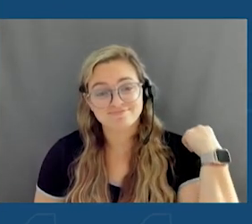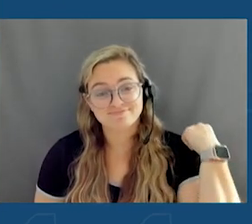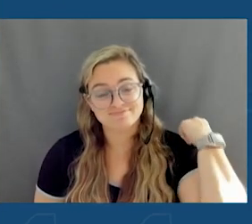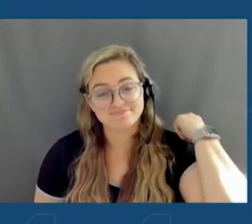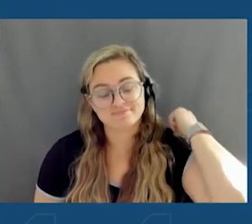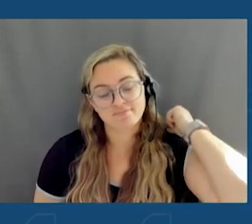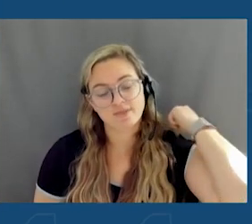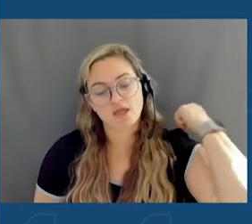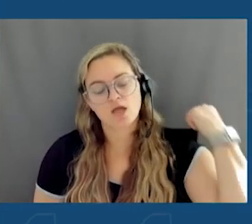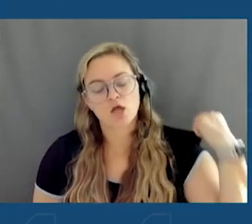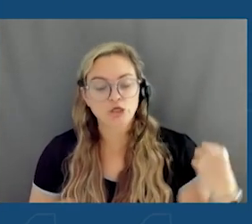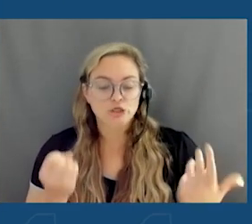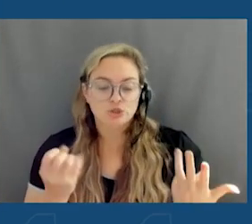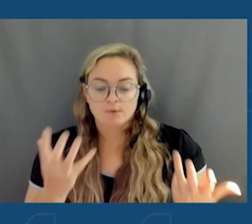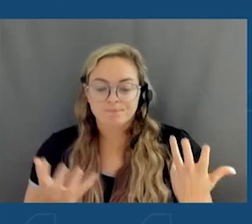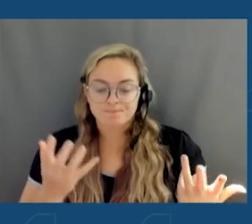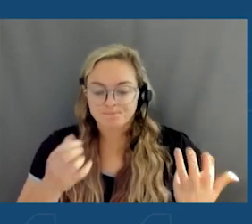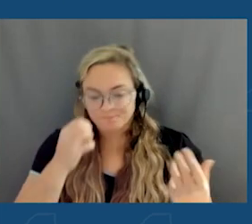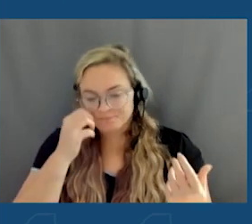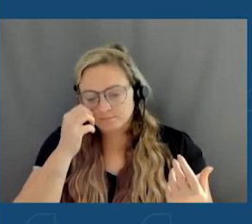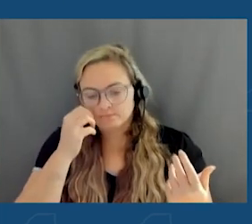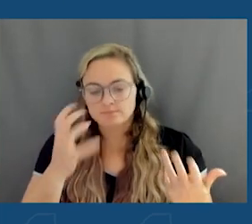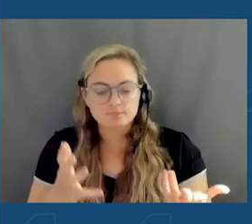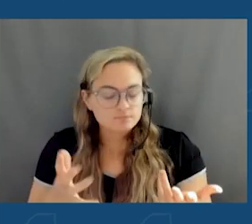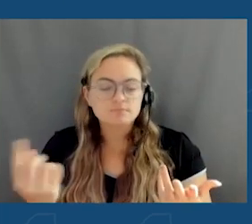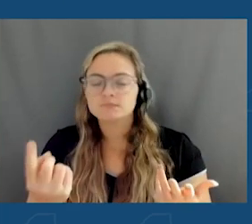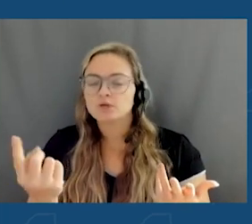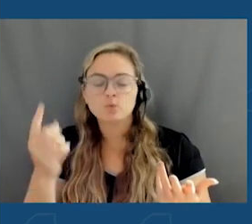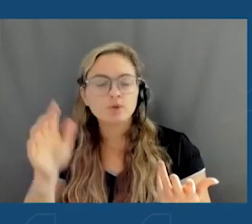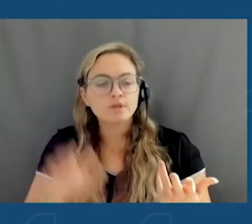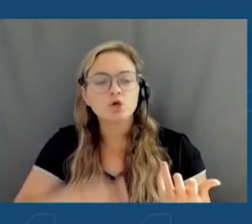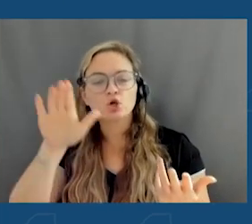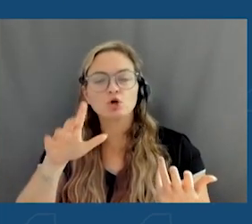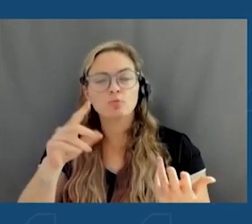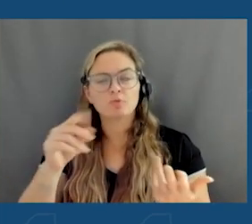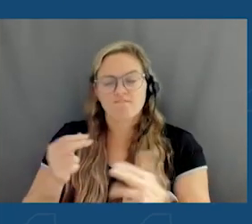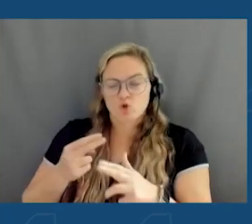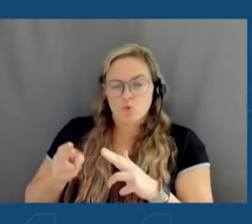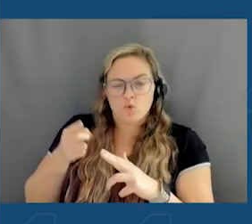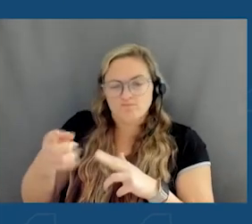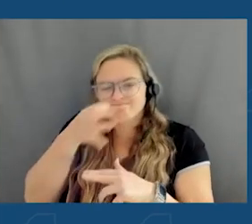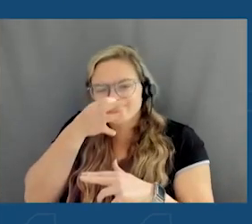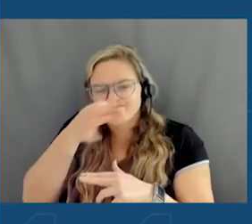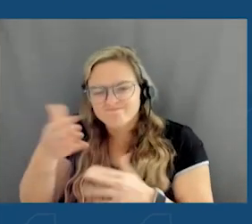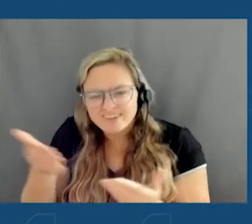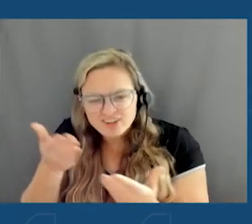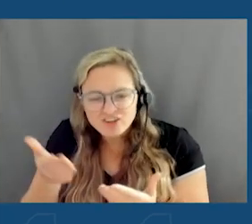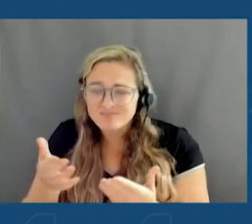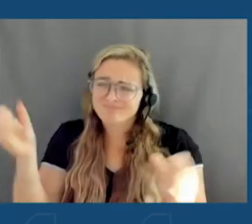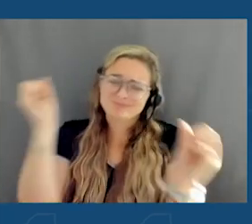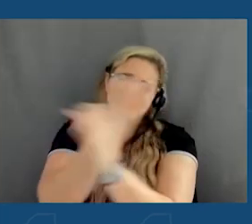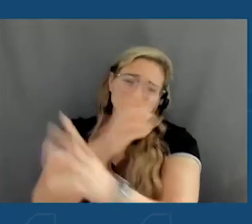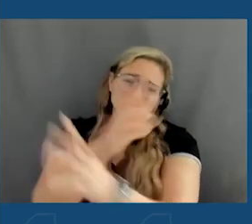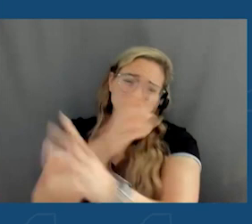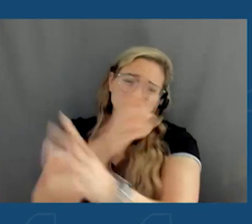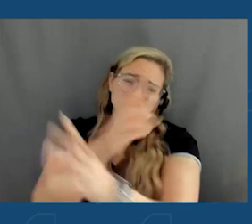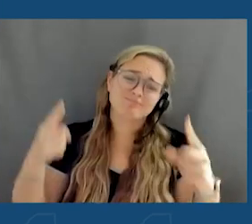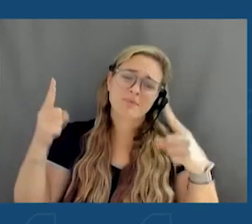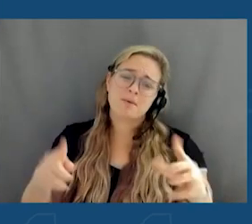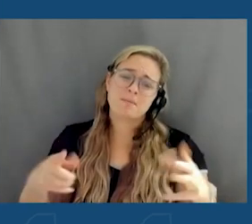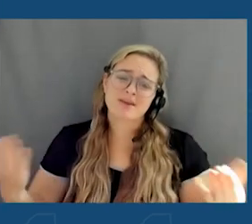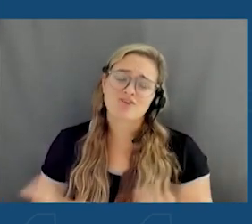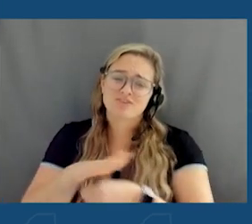So it's, as someone who grew up a few blocks from here, it is a dream come true to see theater in this